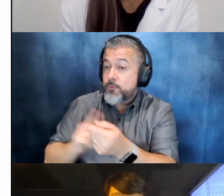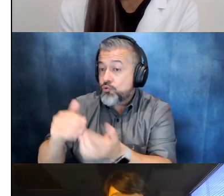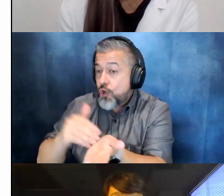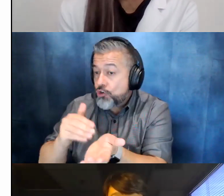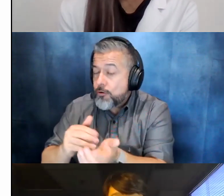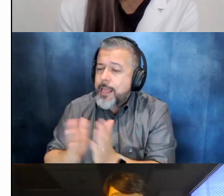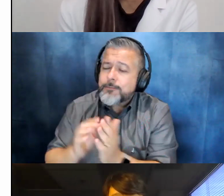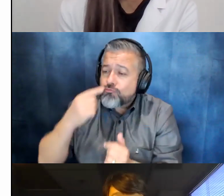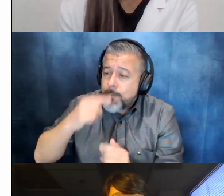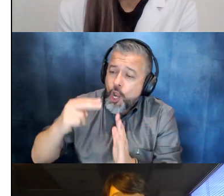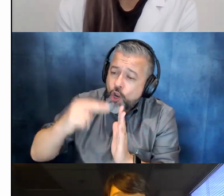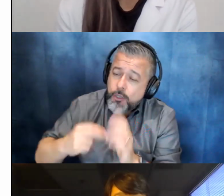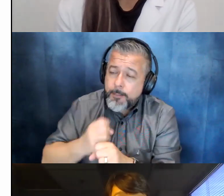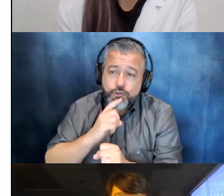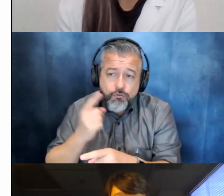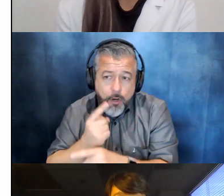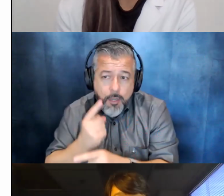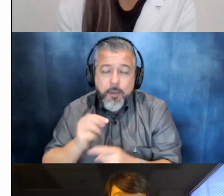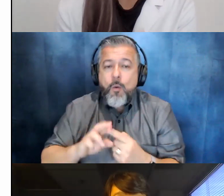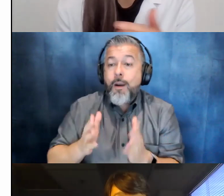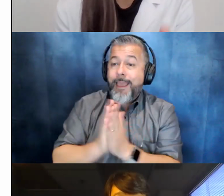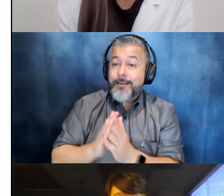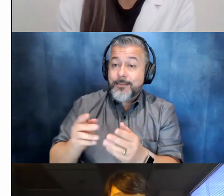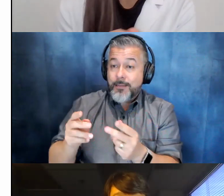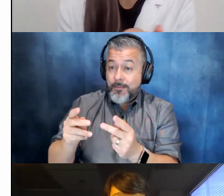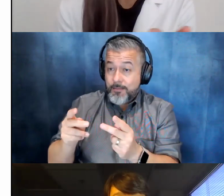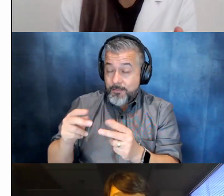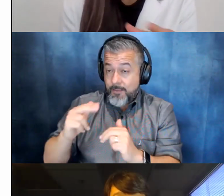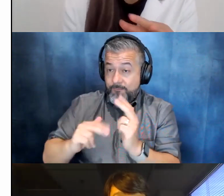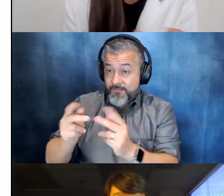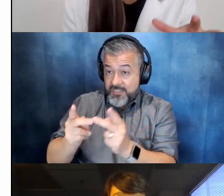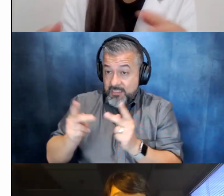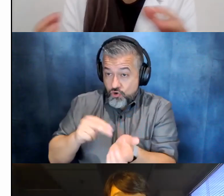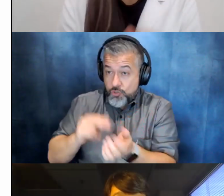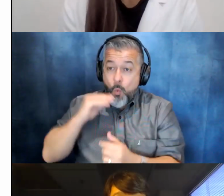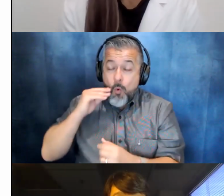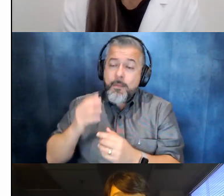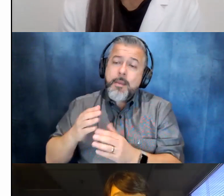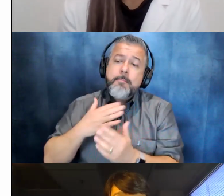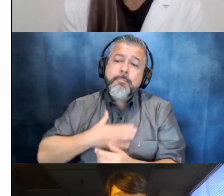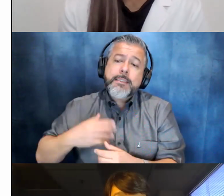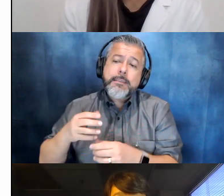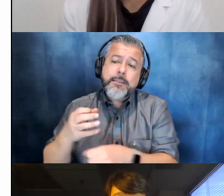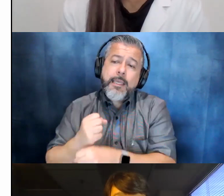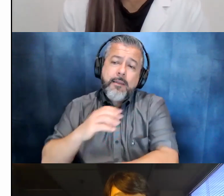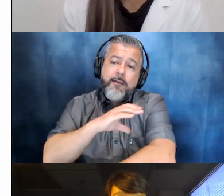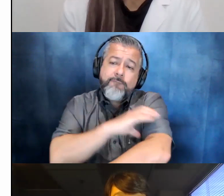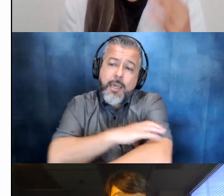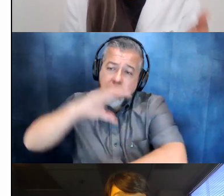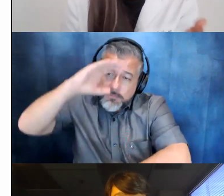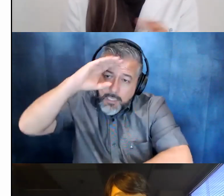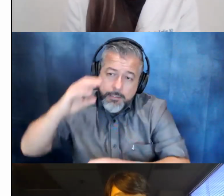a set of vital signs and just kind of do kind of a virtual piecing together of a checkup in that